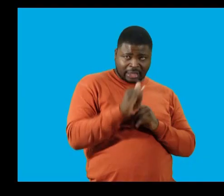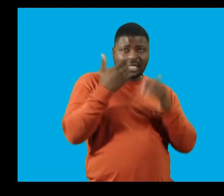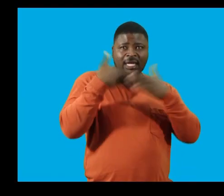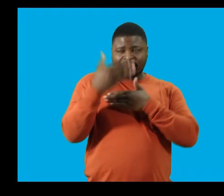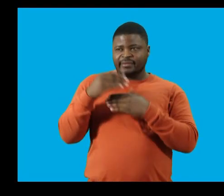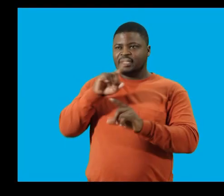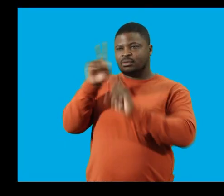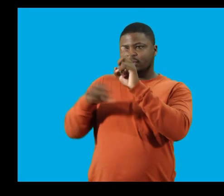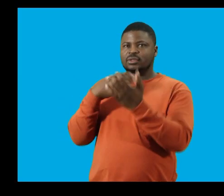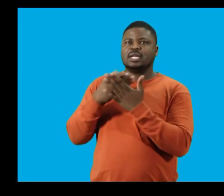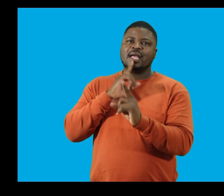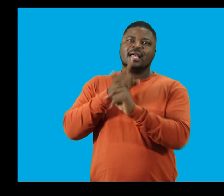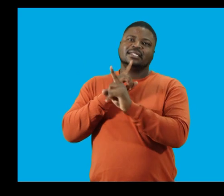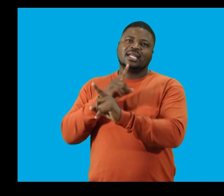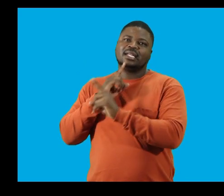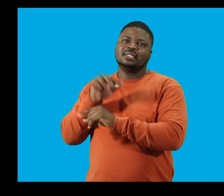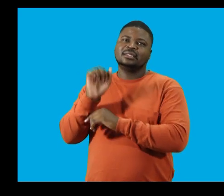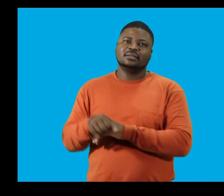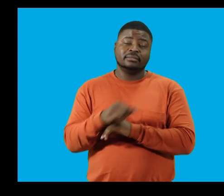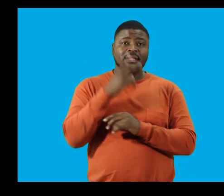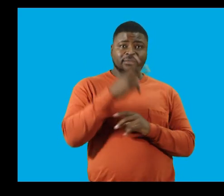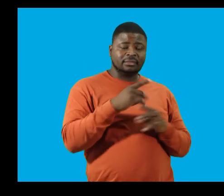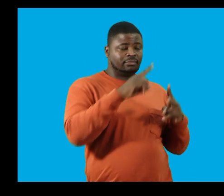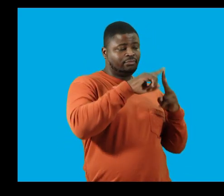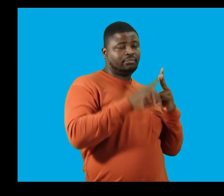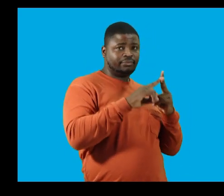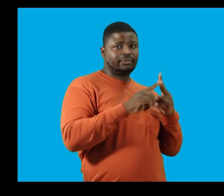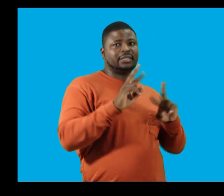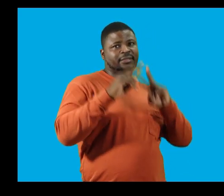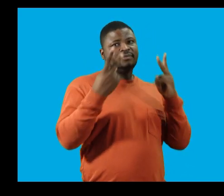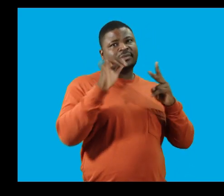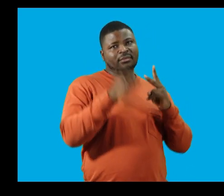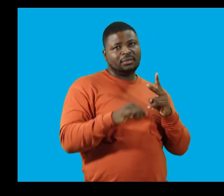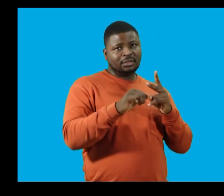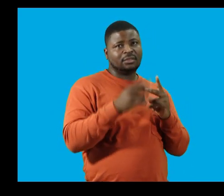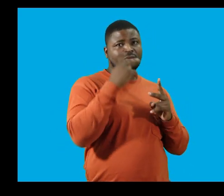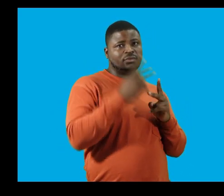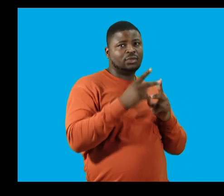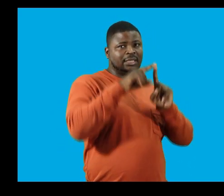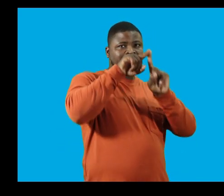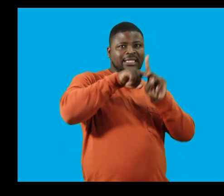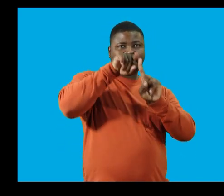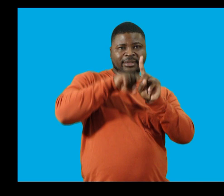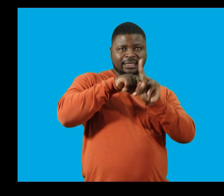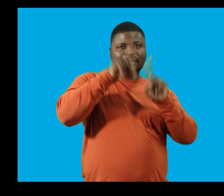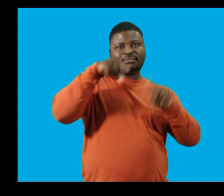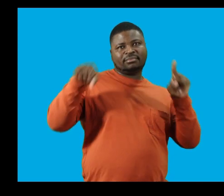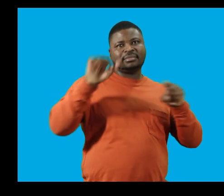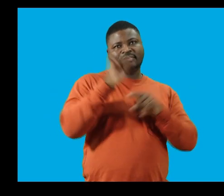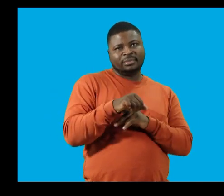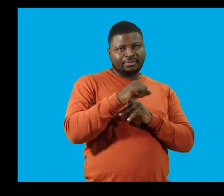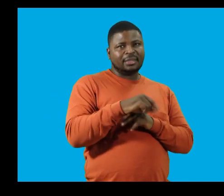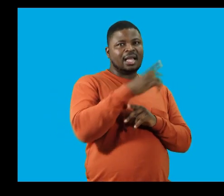follow. So now we can see there's 2 different thermometers. both showing